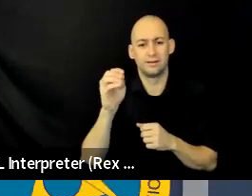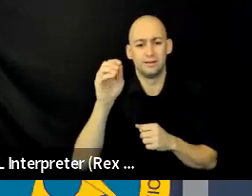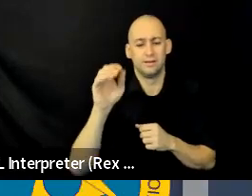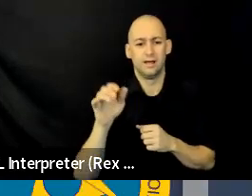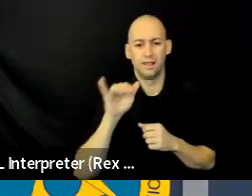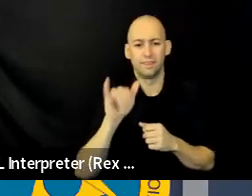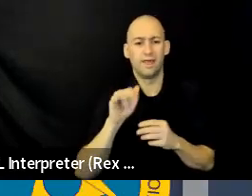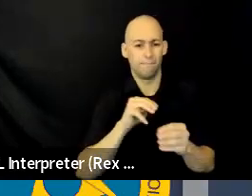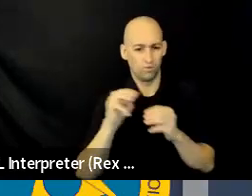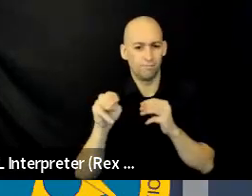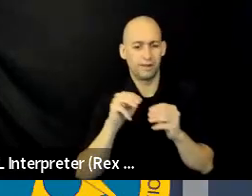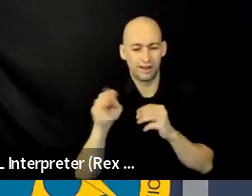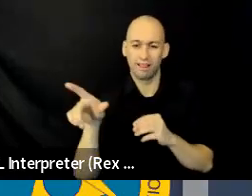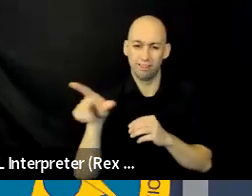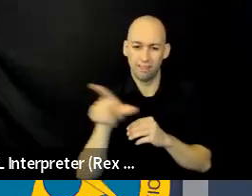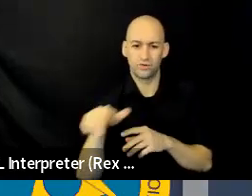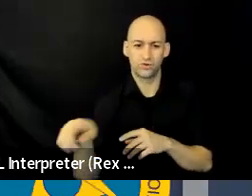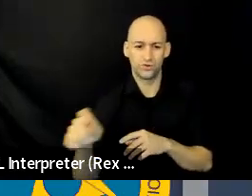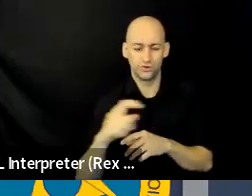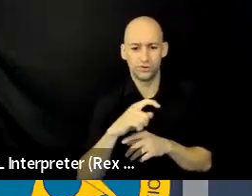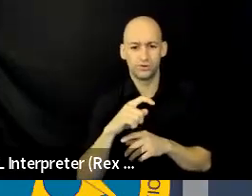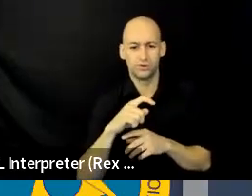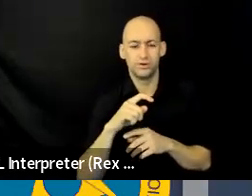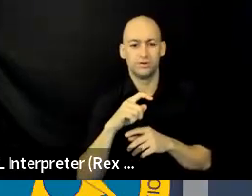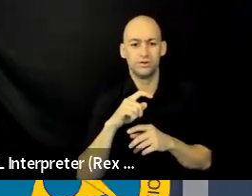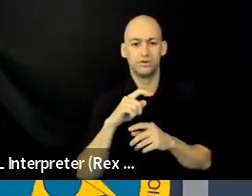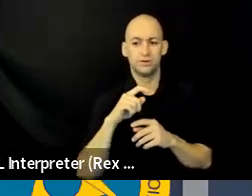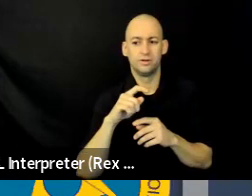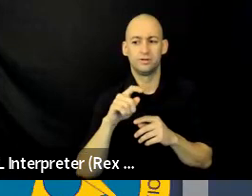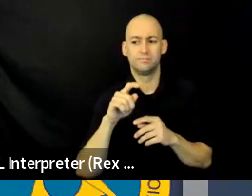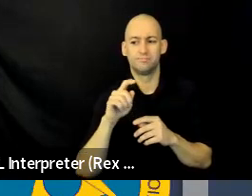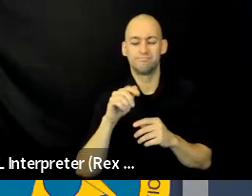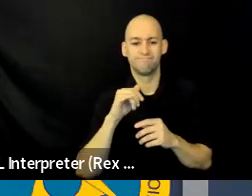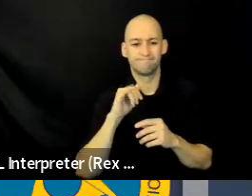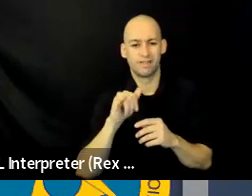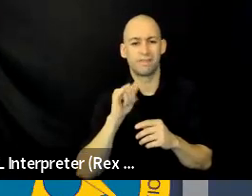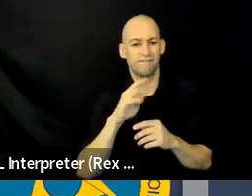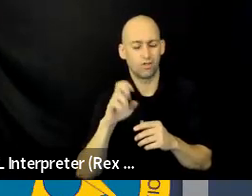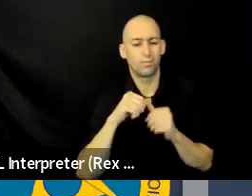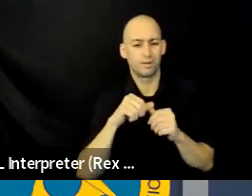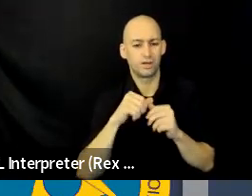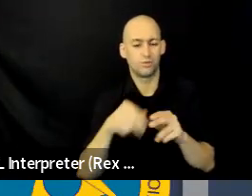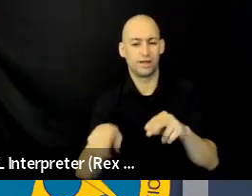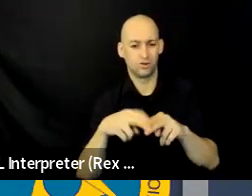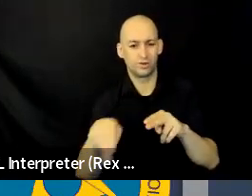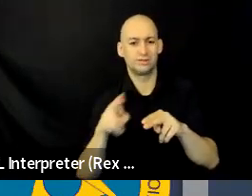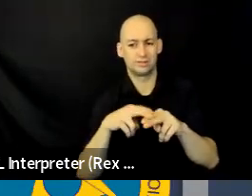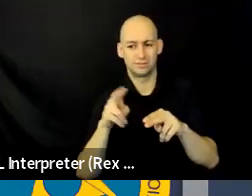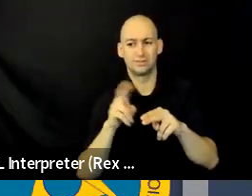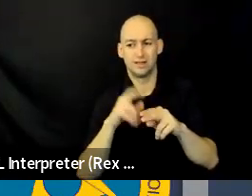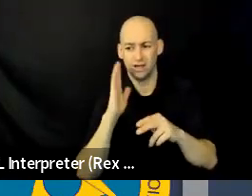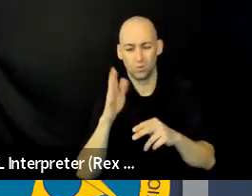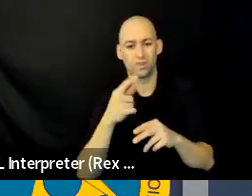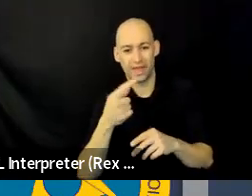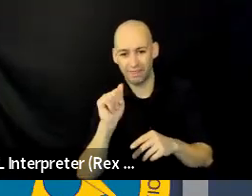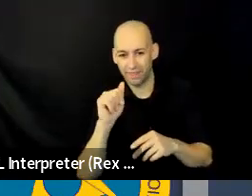that movement, that left turn movement across the high-speed traffic, as volumes continue to increase on 101, those gaps are getting smaller and smaller.